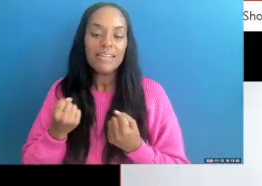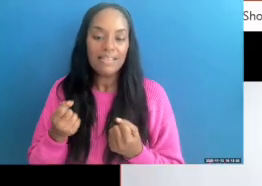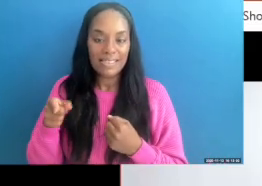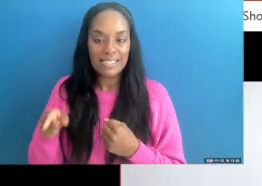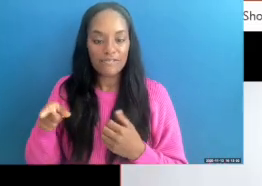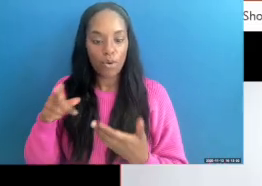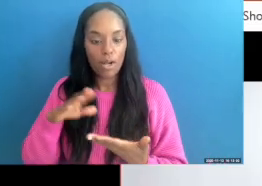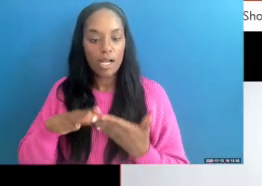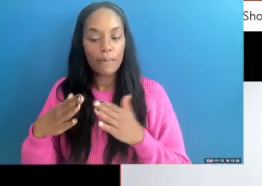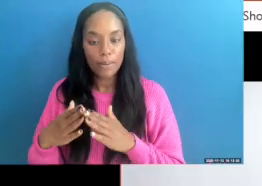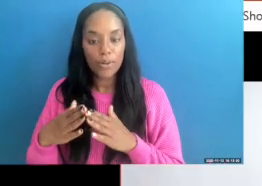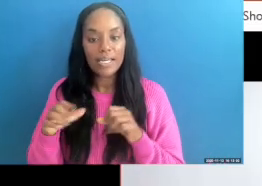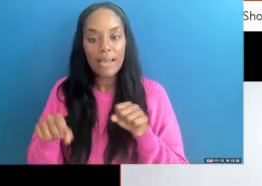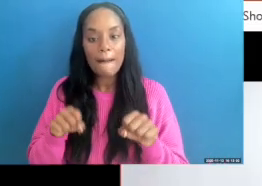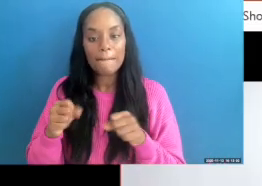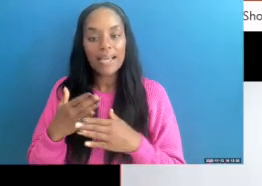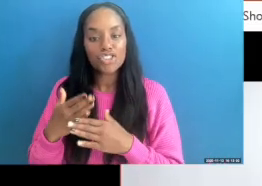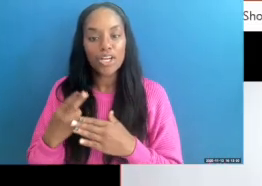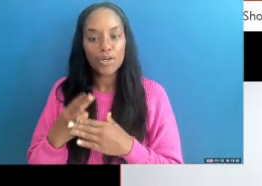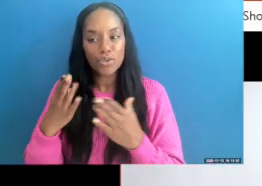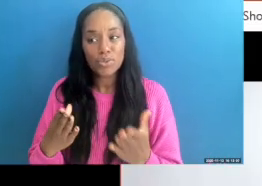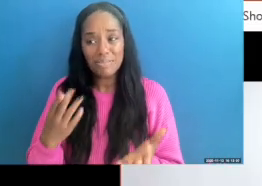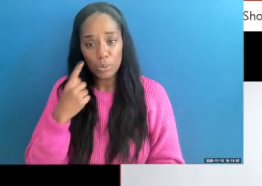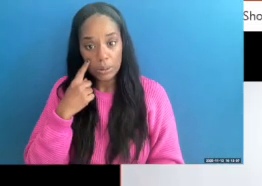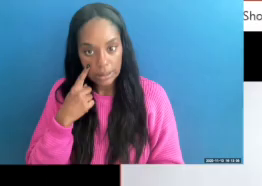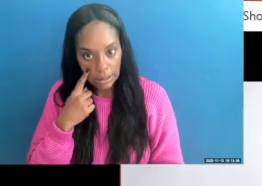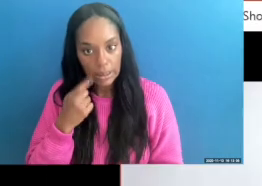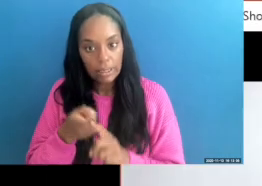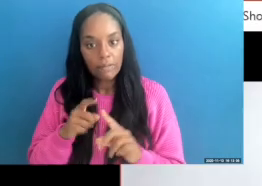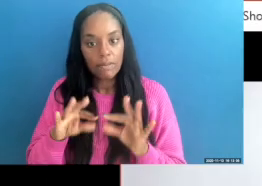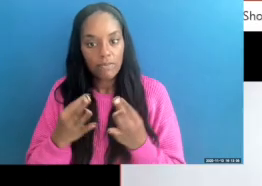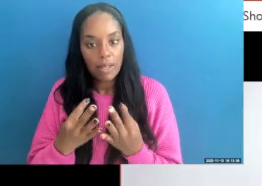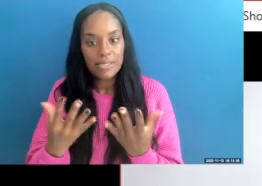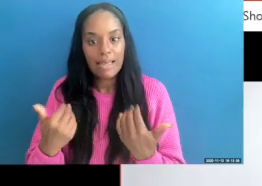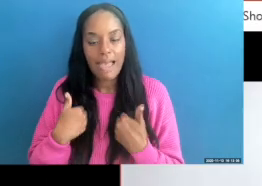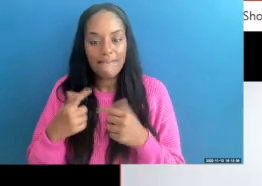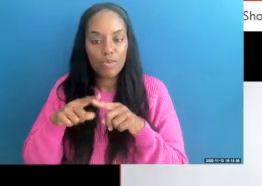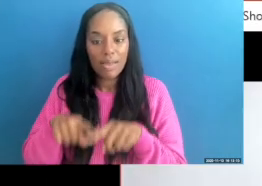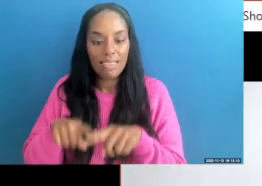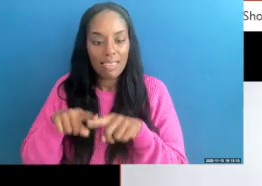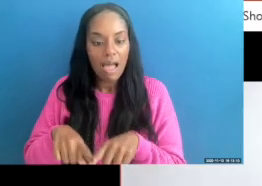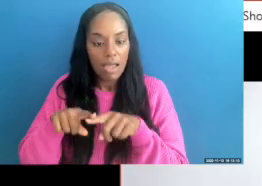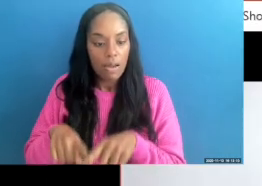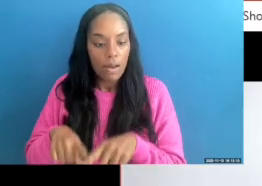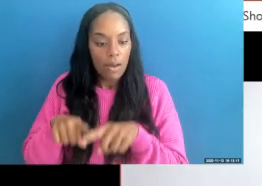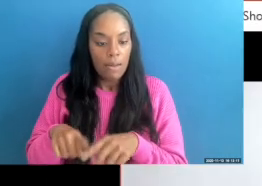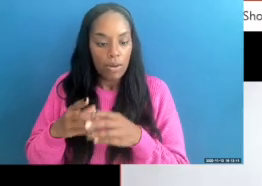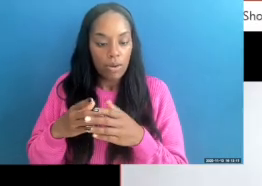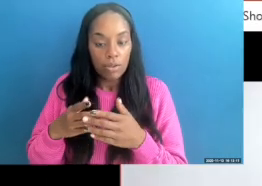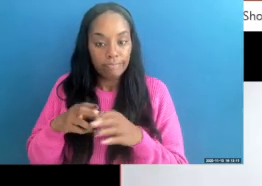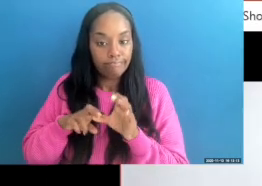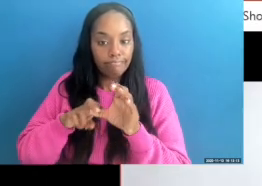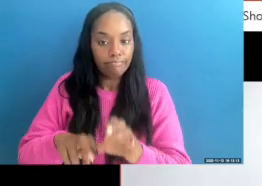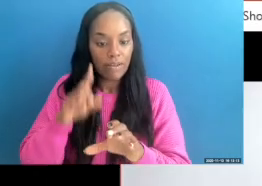Another community bike share users. As you can see from families who now have reliable